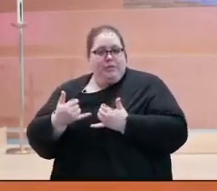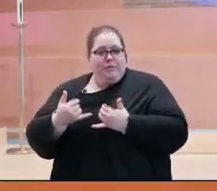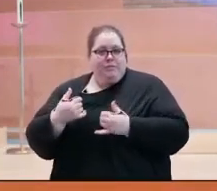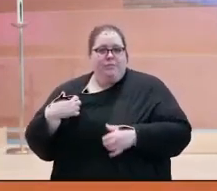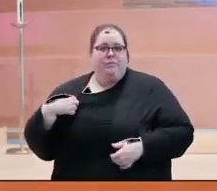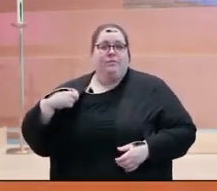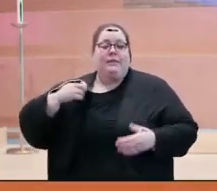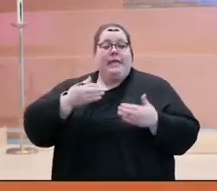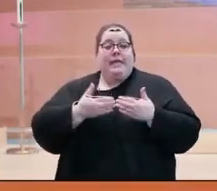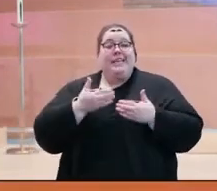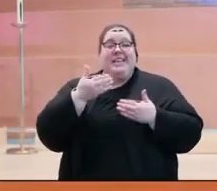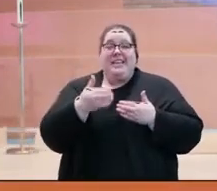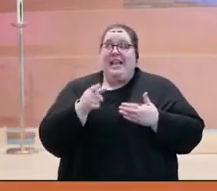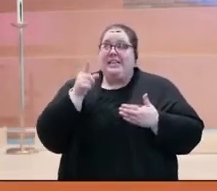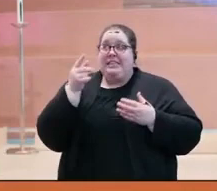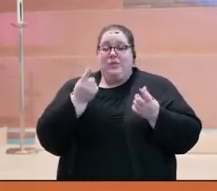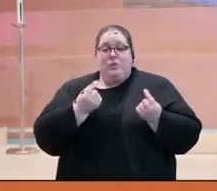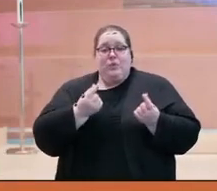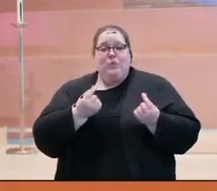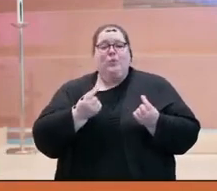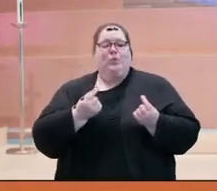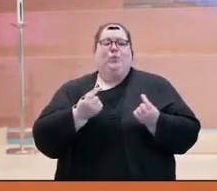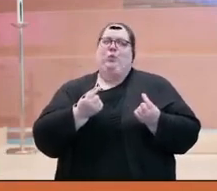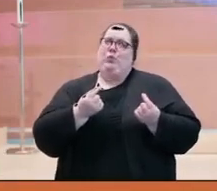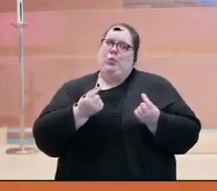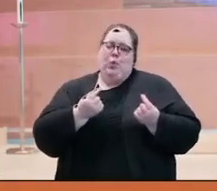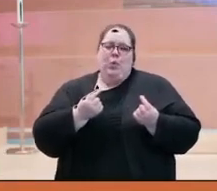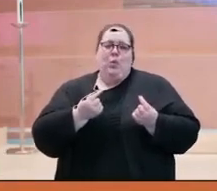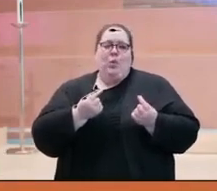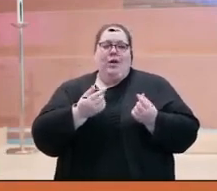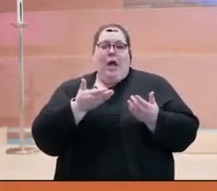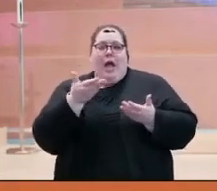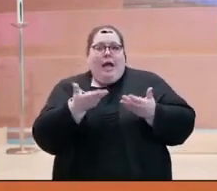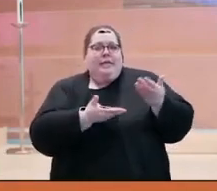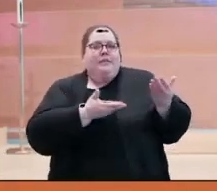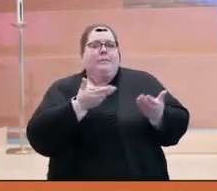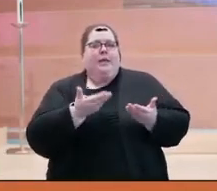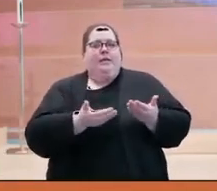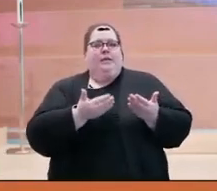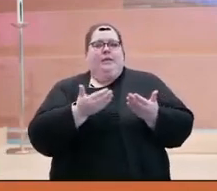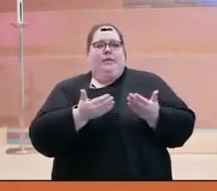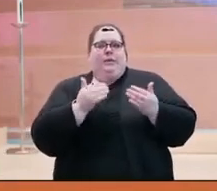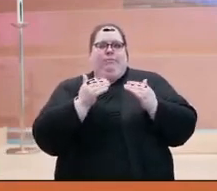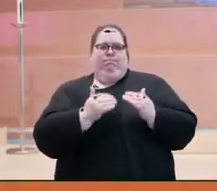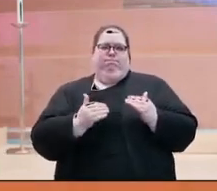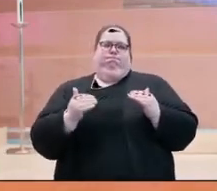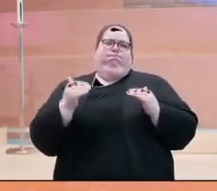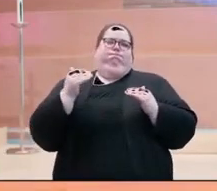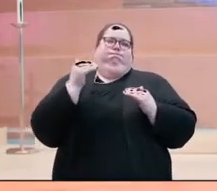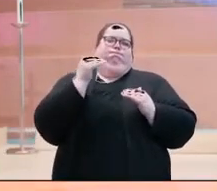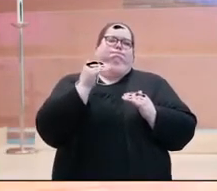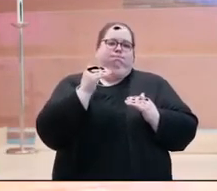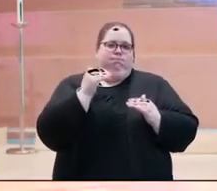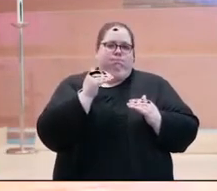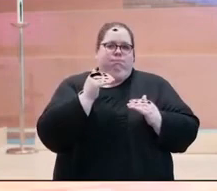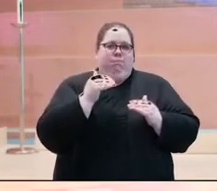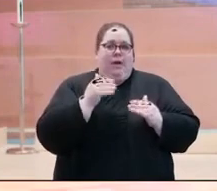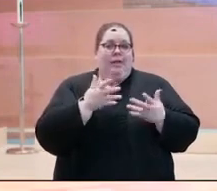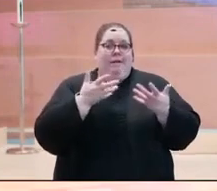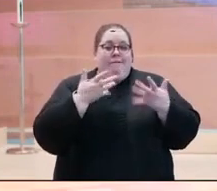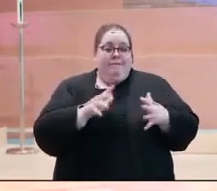But what he does next is elevates hospitality beyond a level that any of us could do, because he gets up from washing their